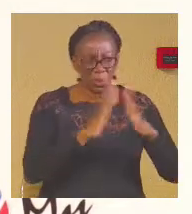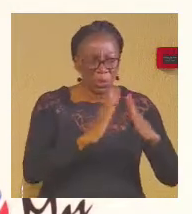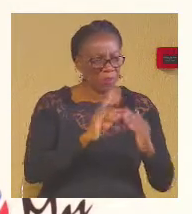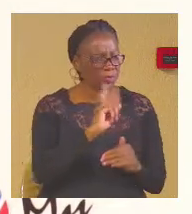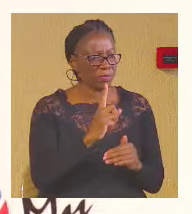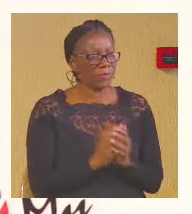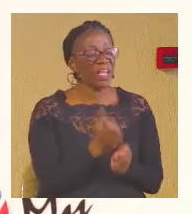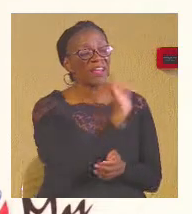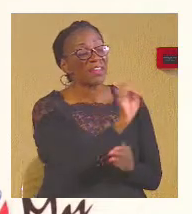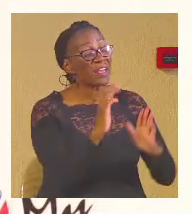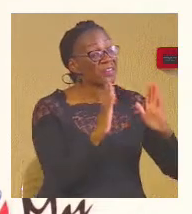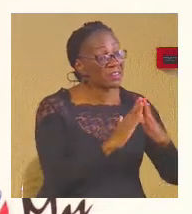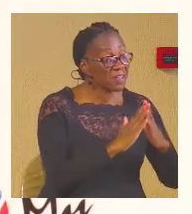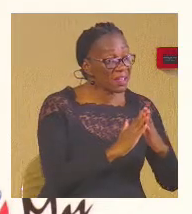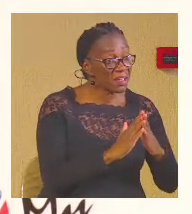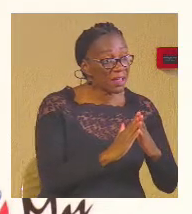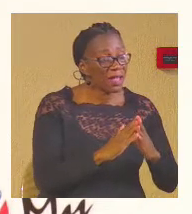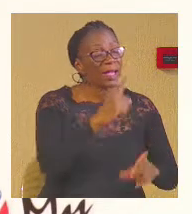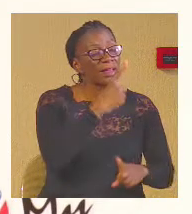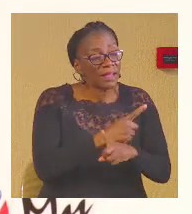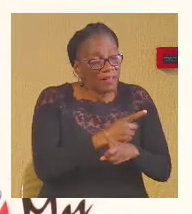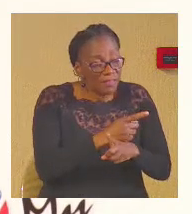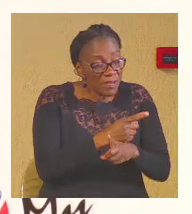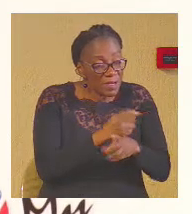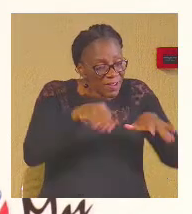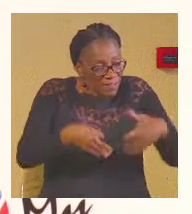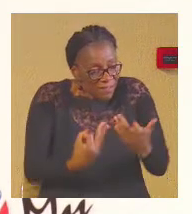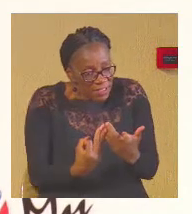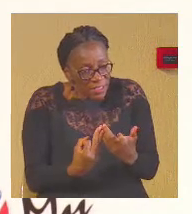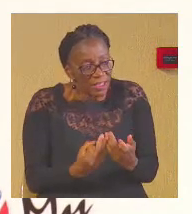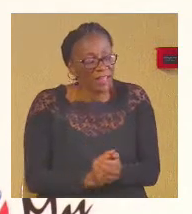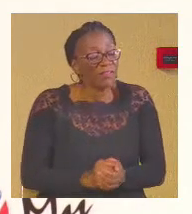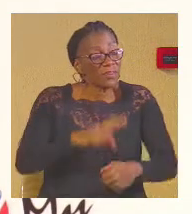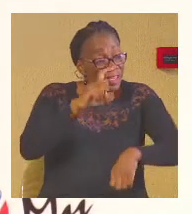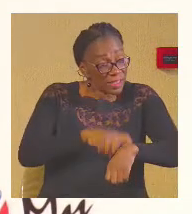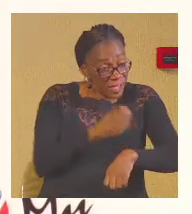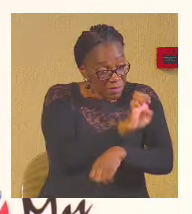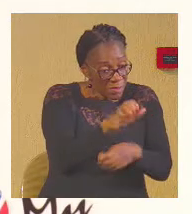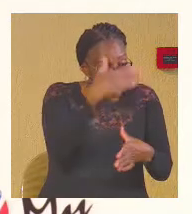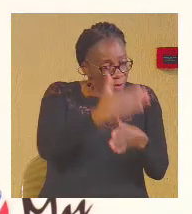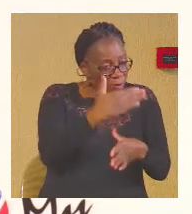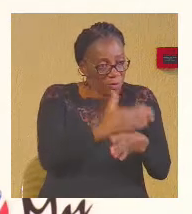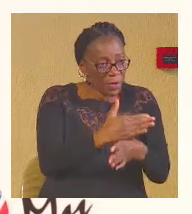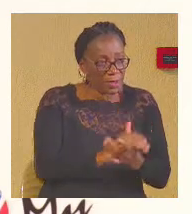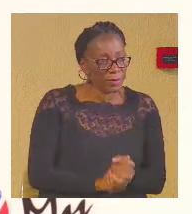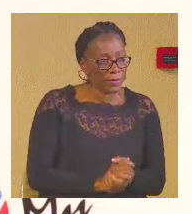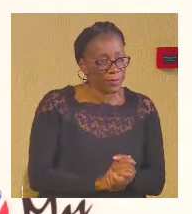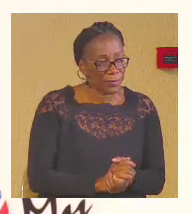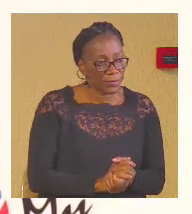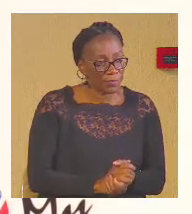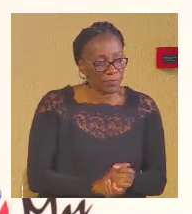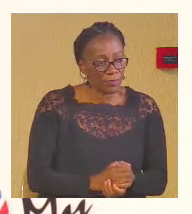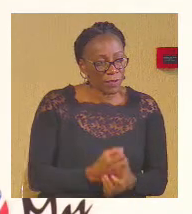they stay for the period of that activity, so that their families are protected. But at a personal level,